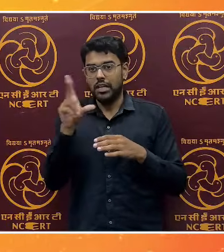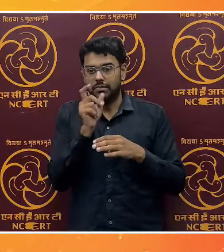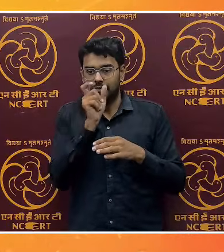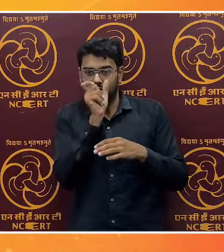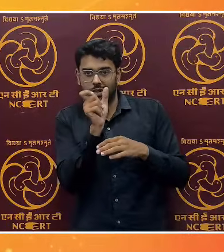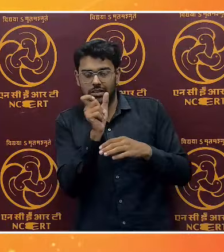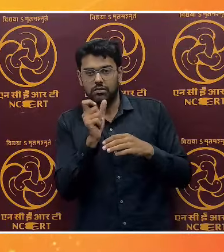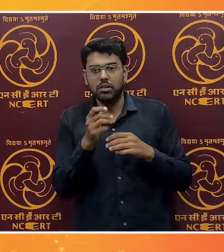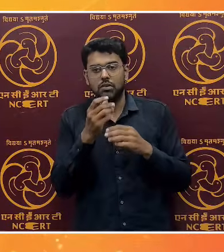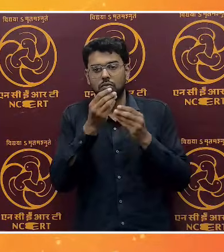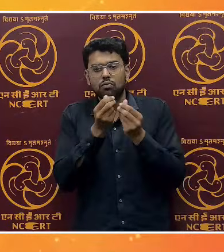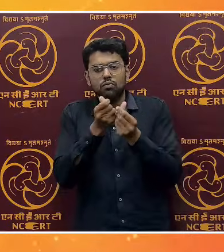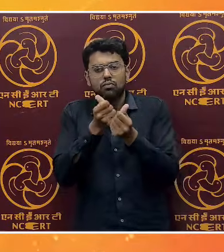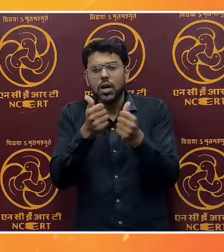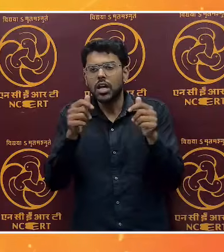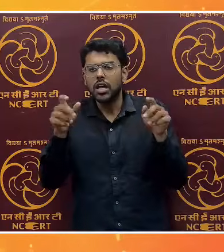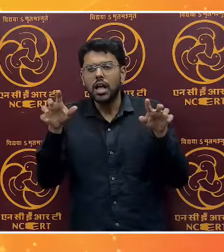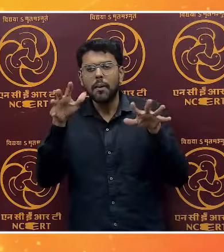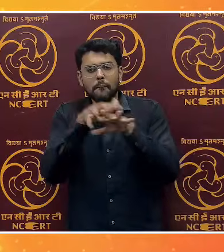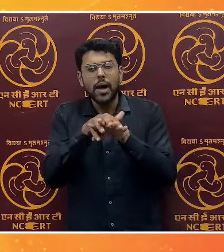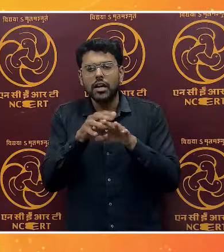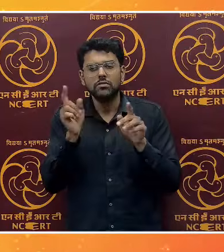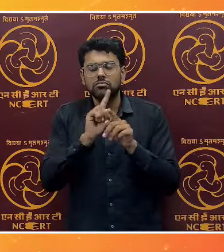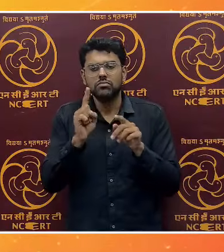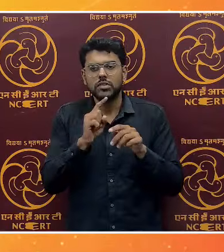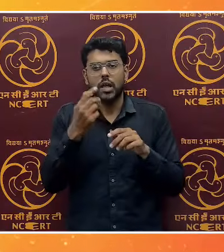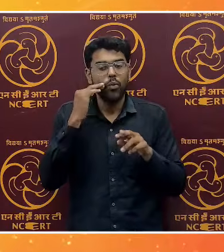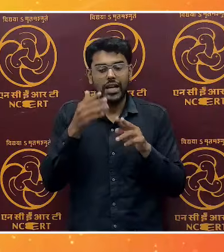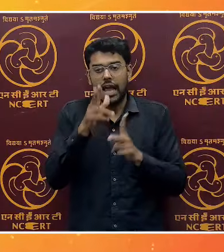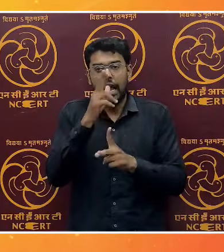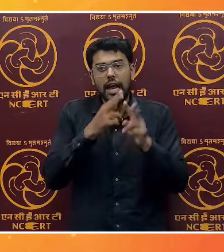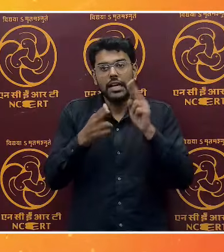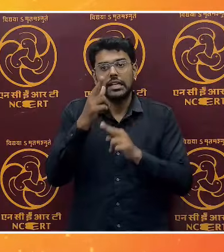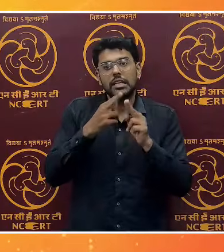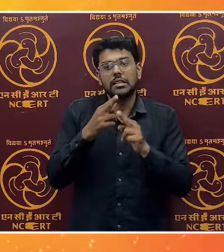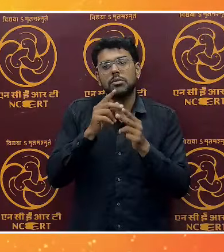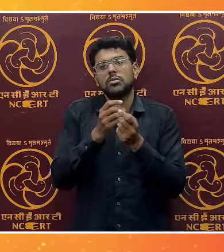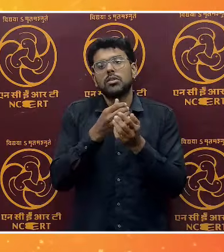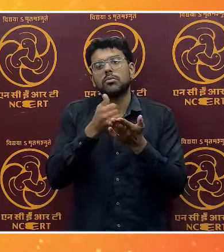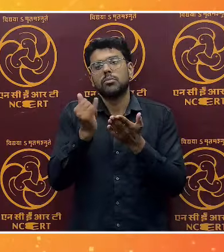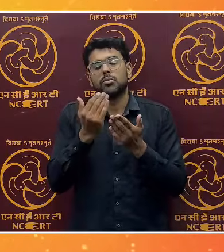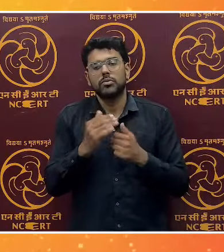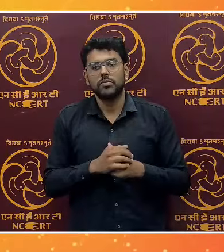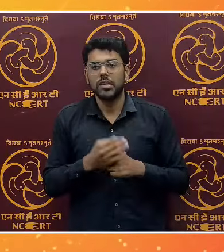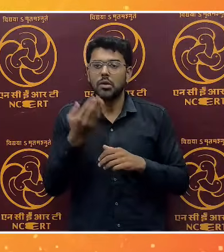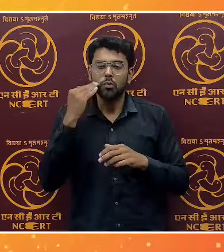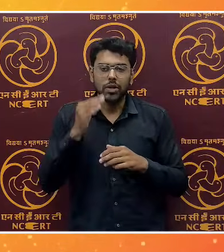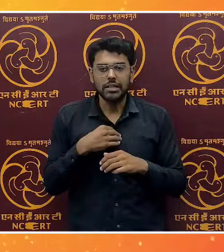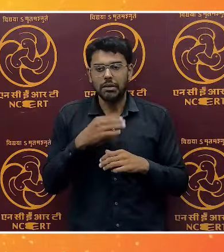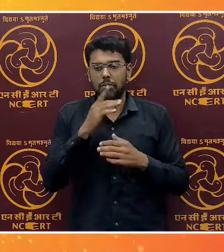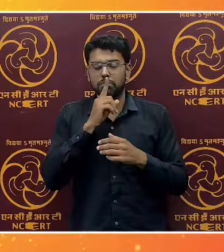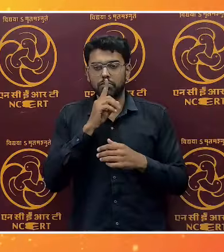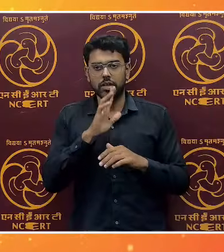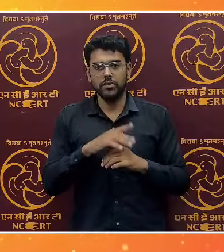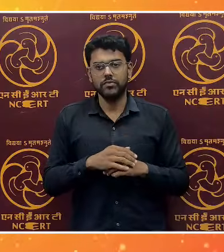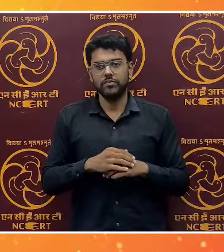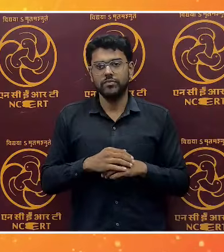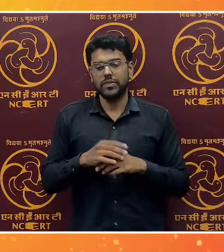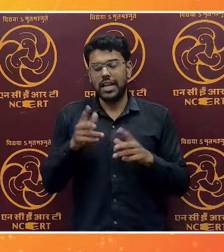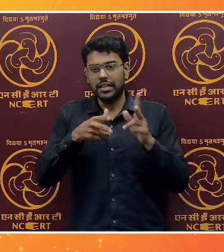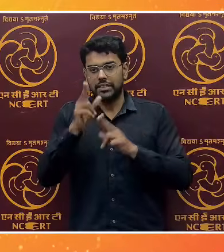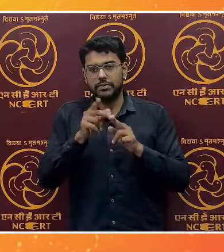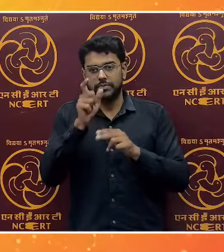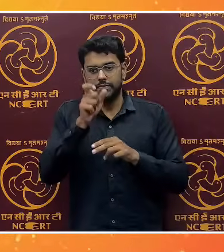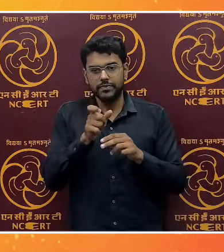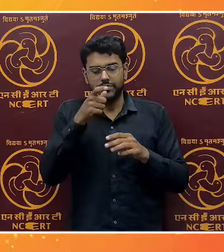the flow will not match. Okay. So at the editing table, we will face the problem. Yes. Okay. So when you pause, the editor will remove the pauses, and